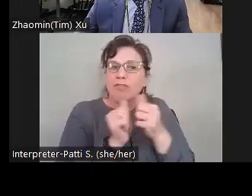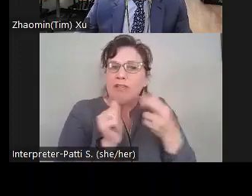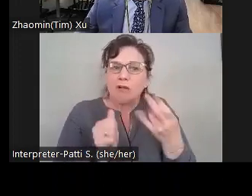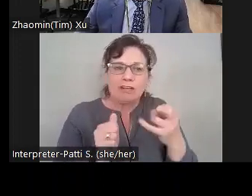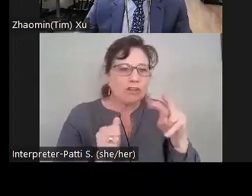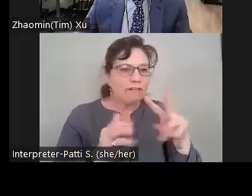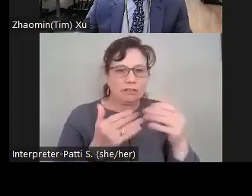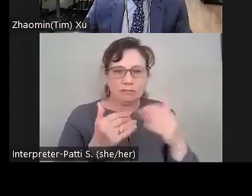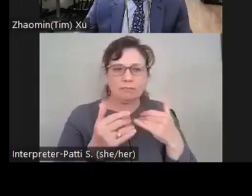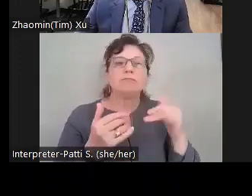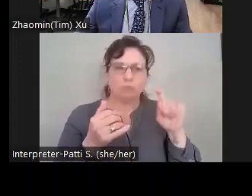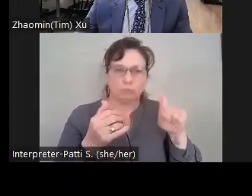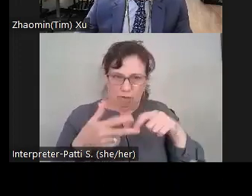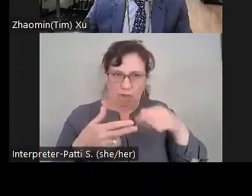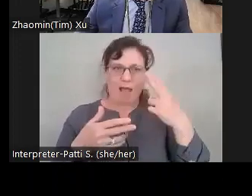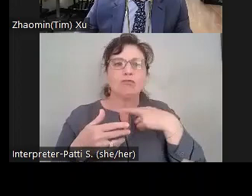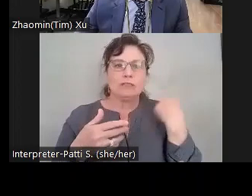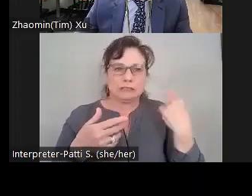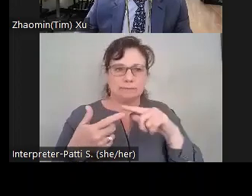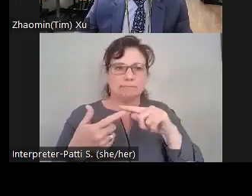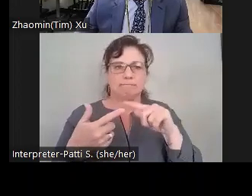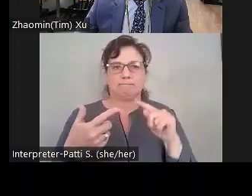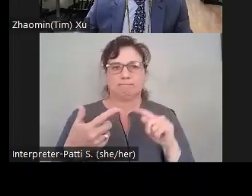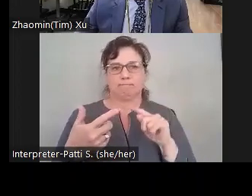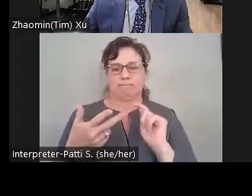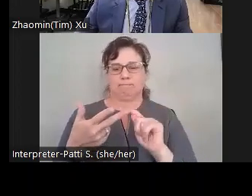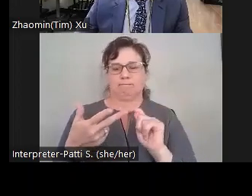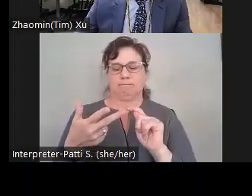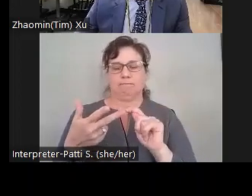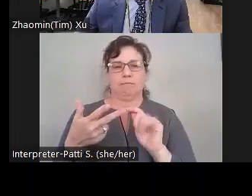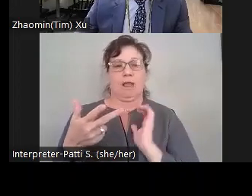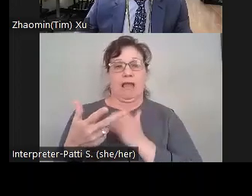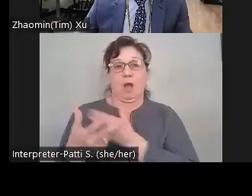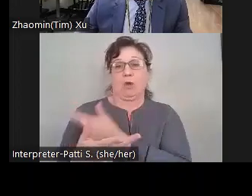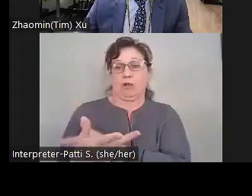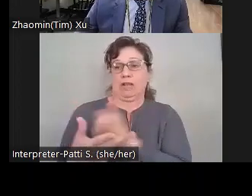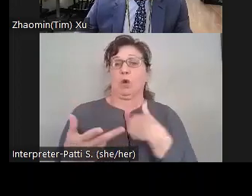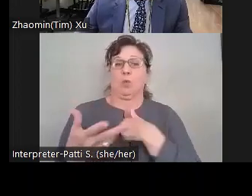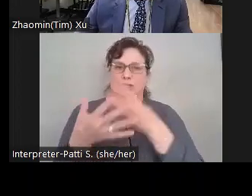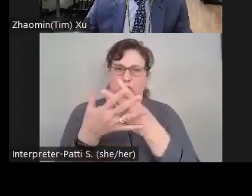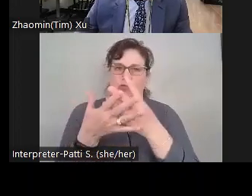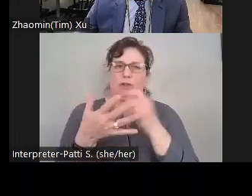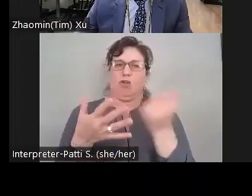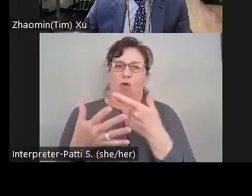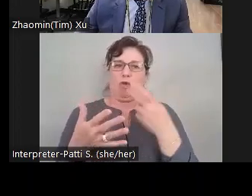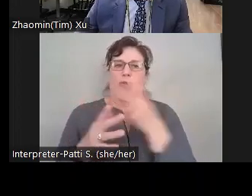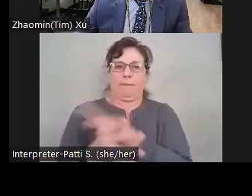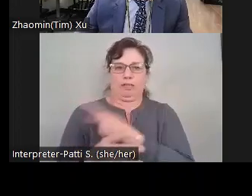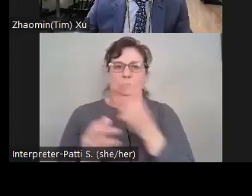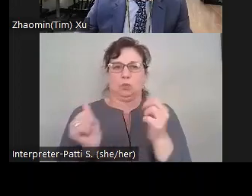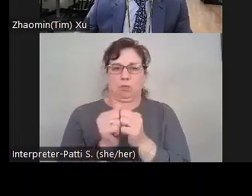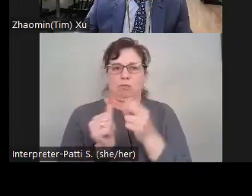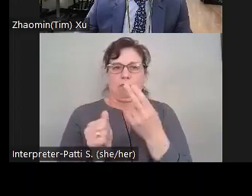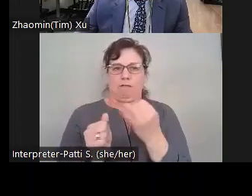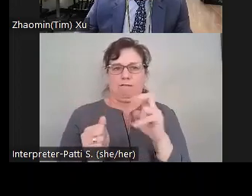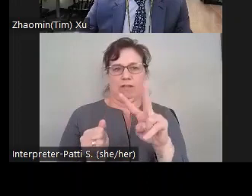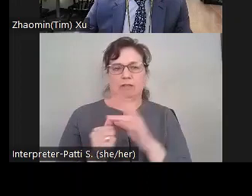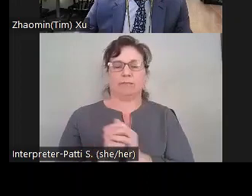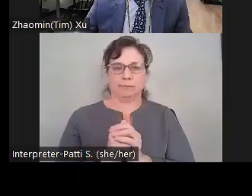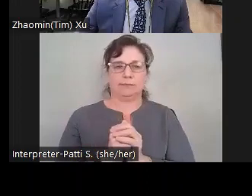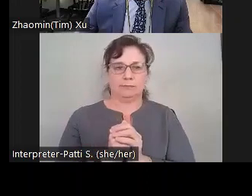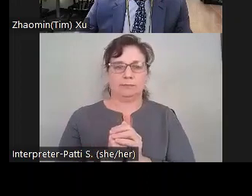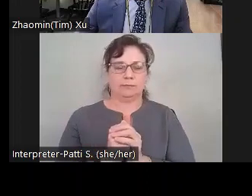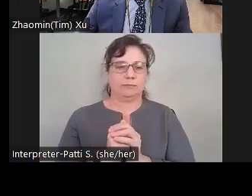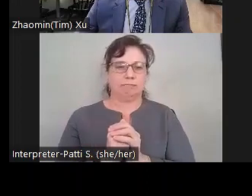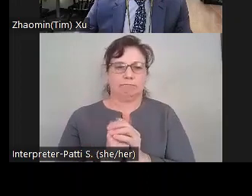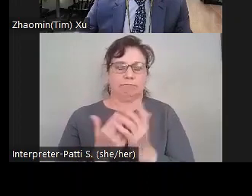get screened. Here at our clinic, we will screen all HIV patients that we meet,